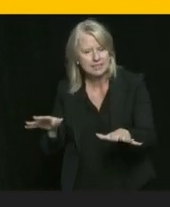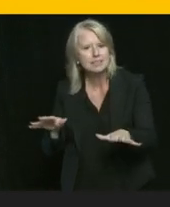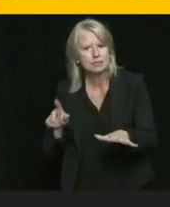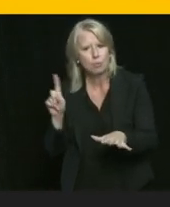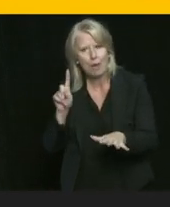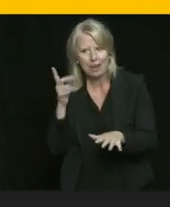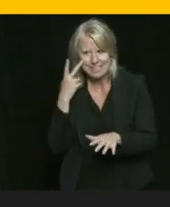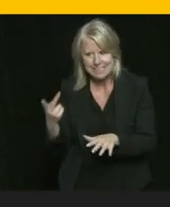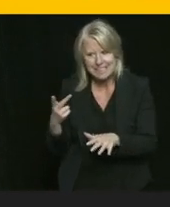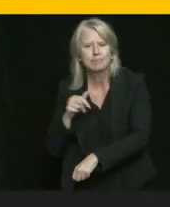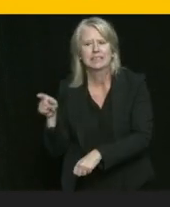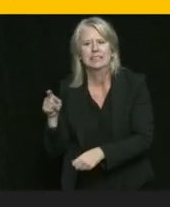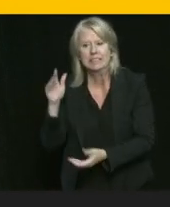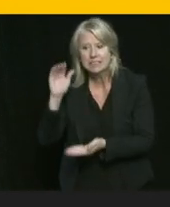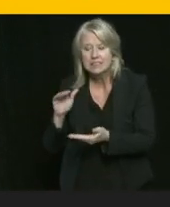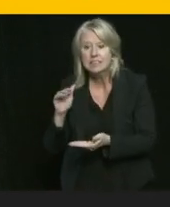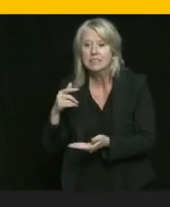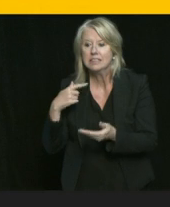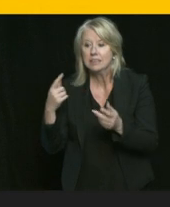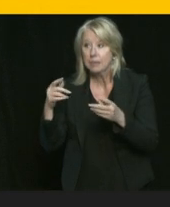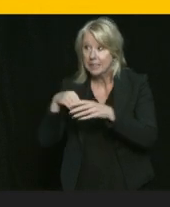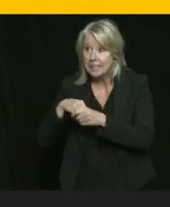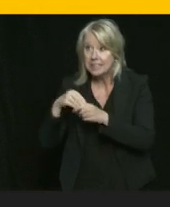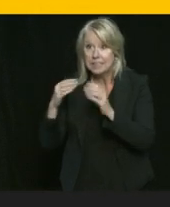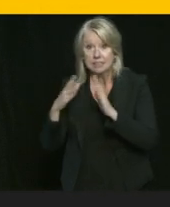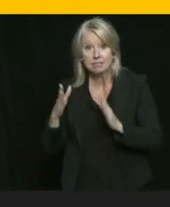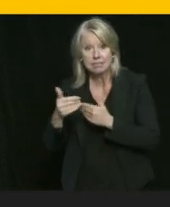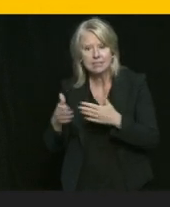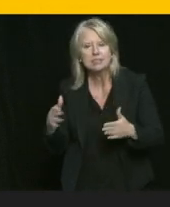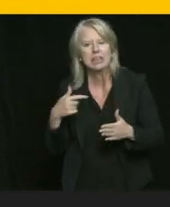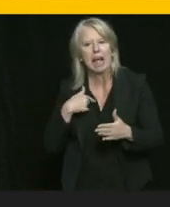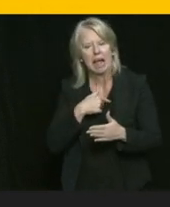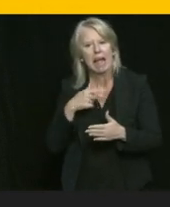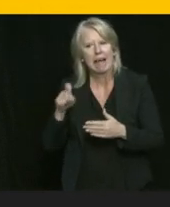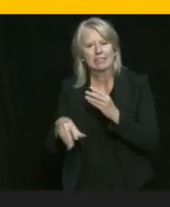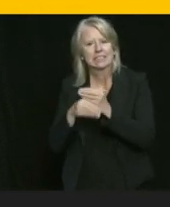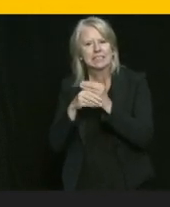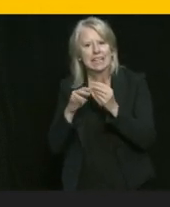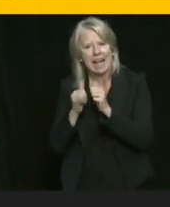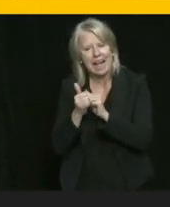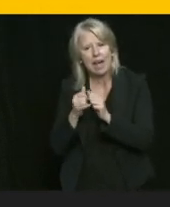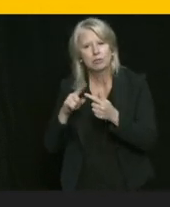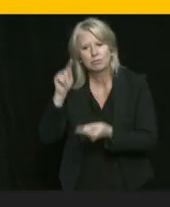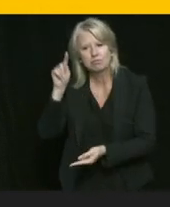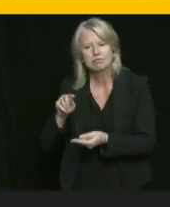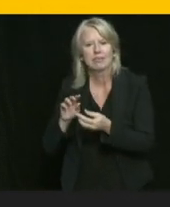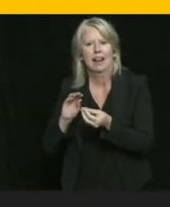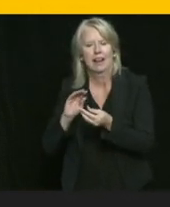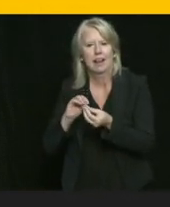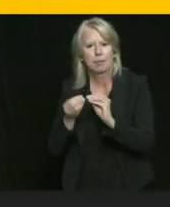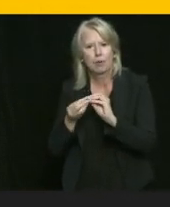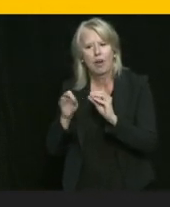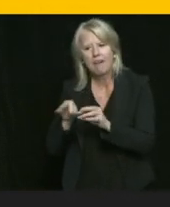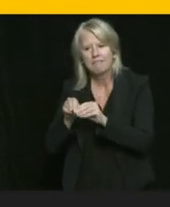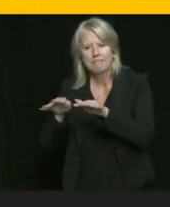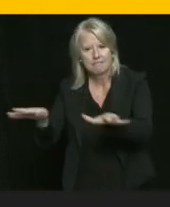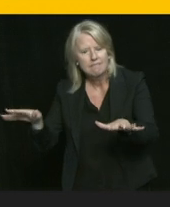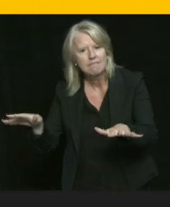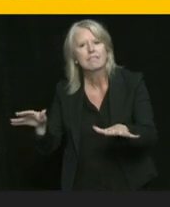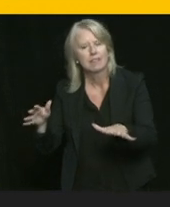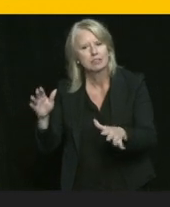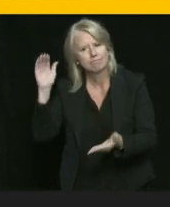surging. Closures may be needed for a time to decrease contact rates community-wide and slow